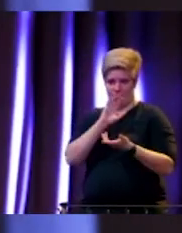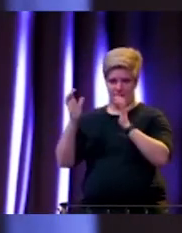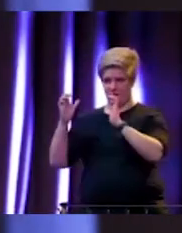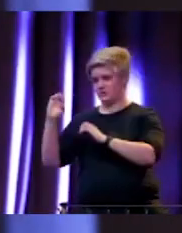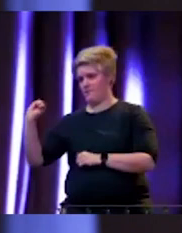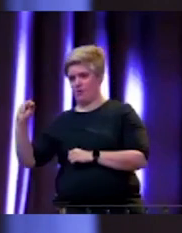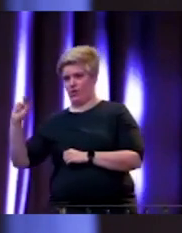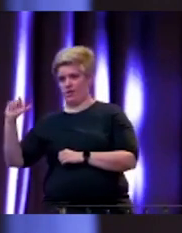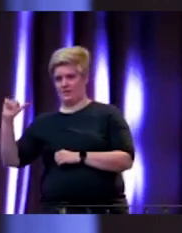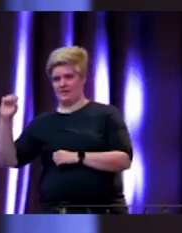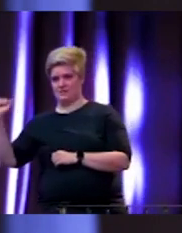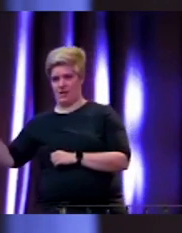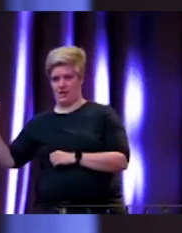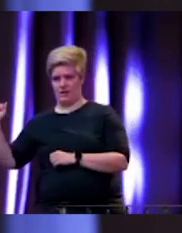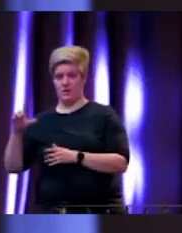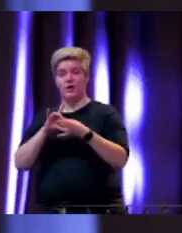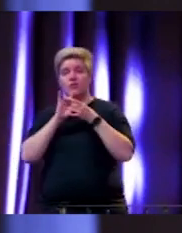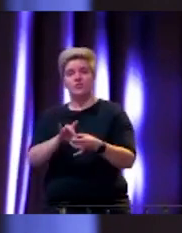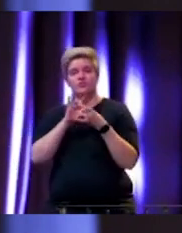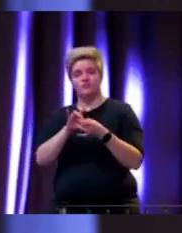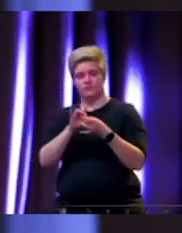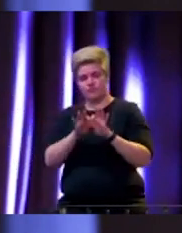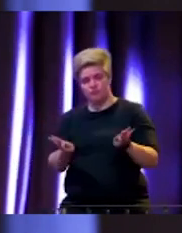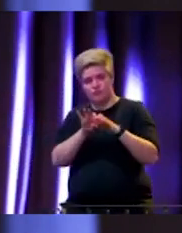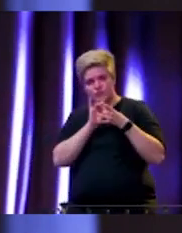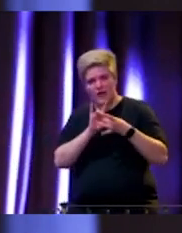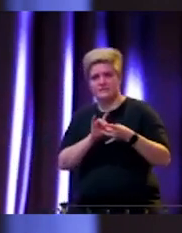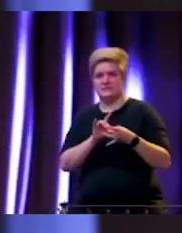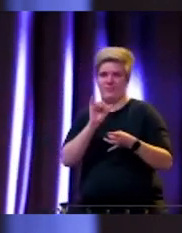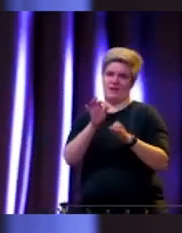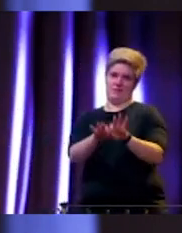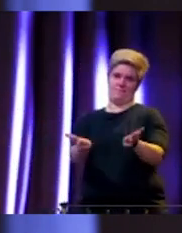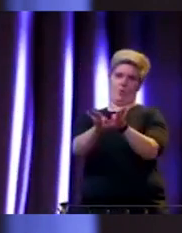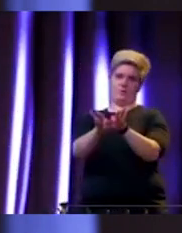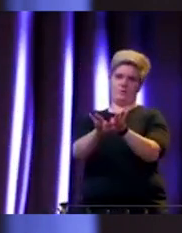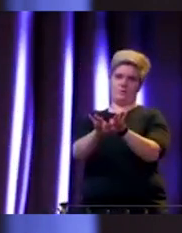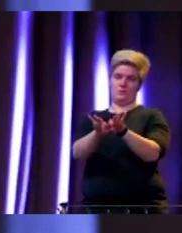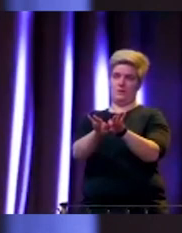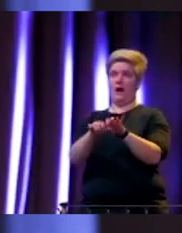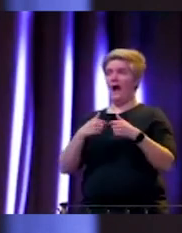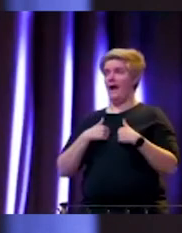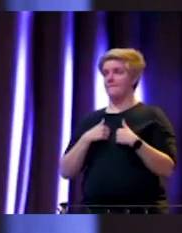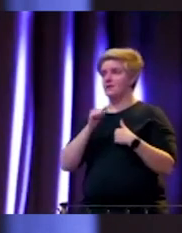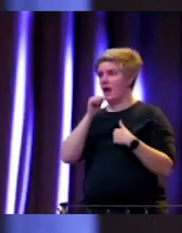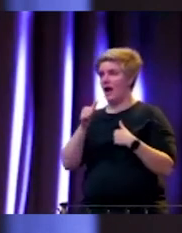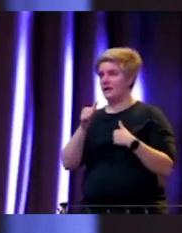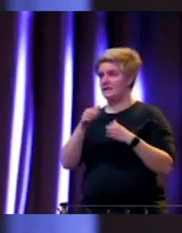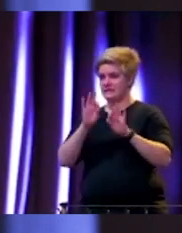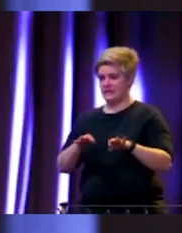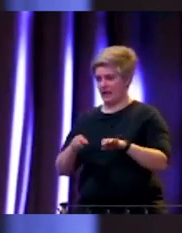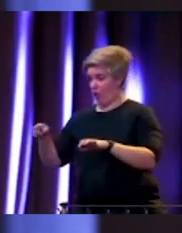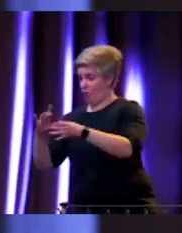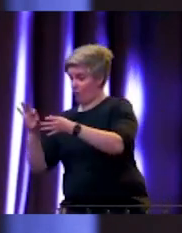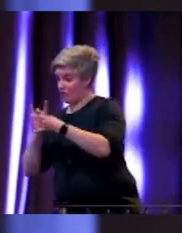matters, right? I'm not gonna say what is relevant and what's not relevant. That's part of our questioning, like part of our